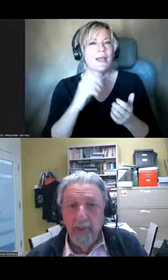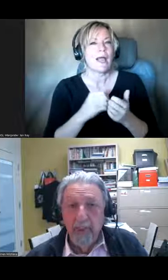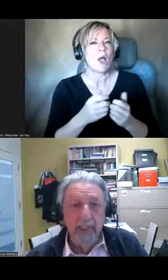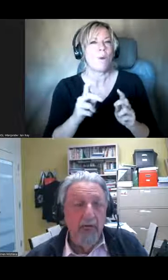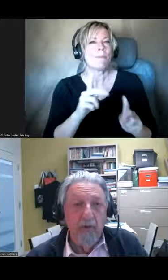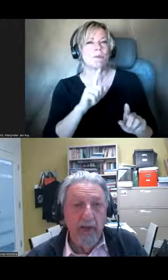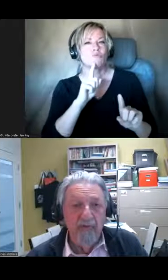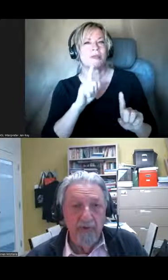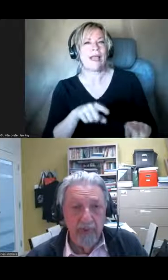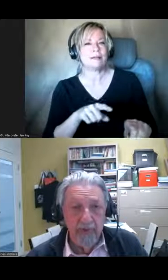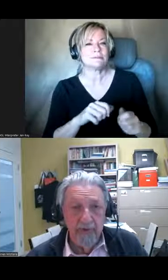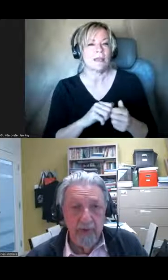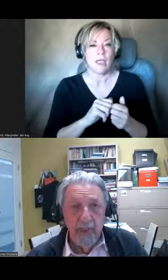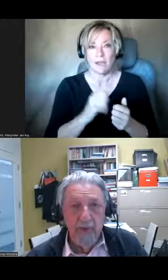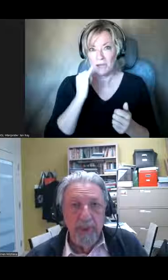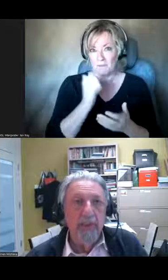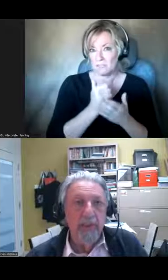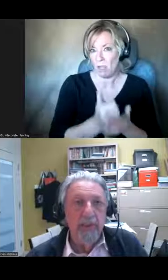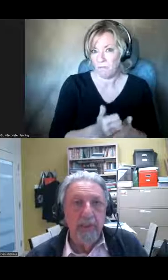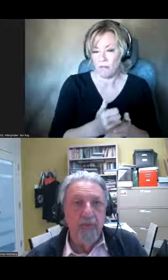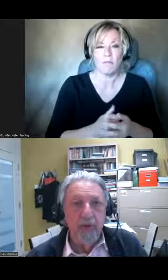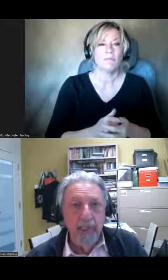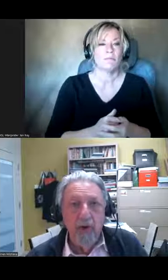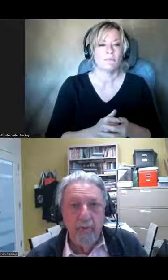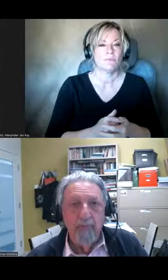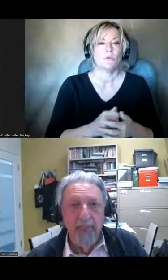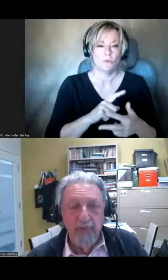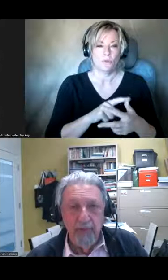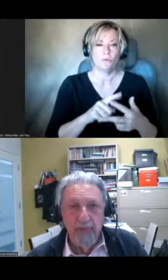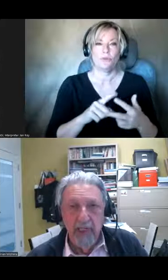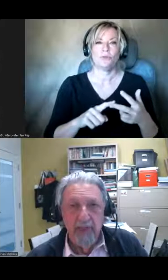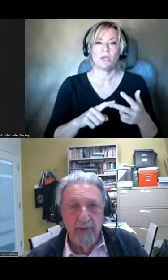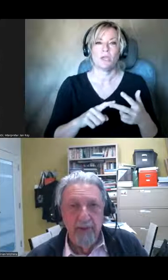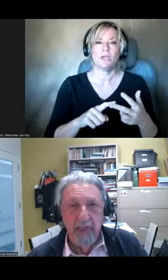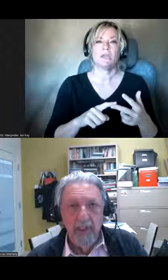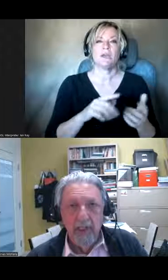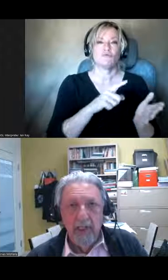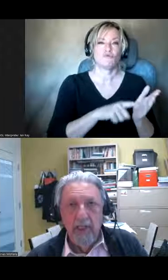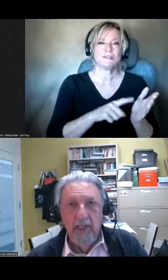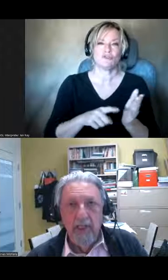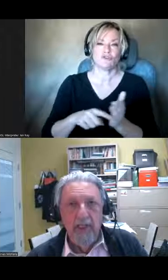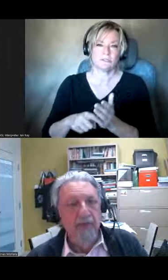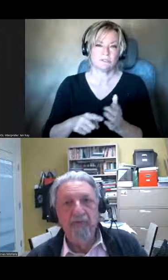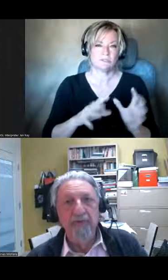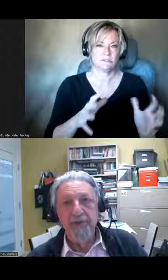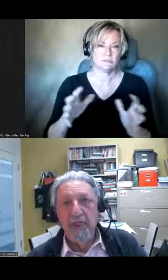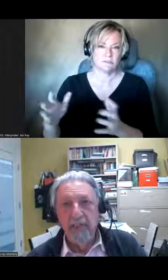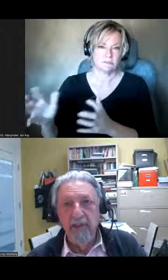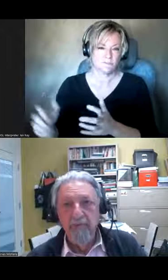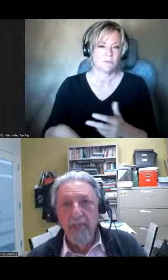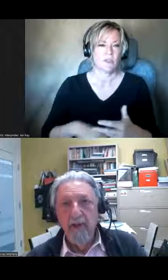to them and how helpful it is. We did 3 complementary studies. In the